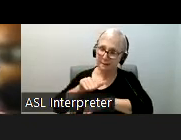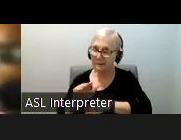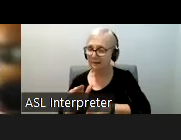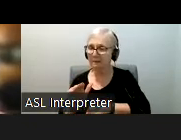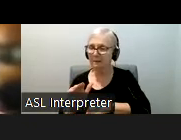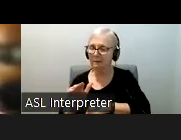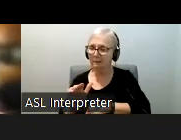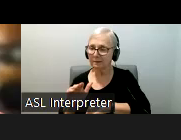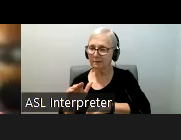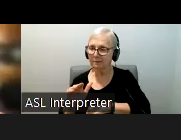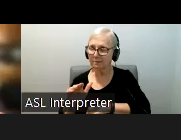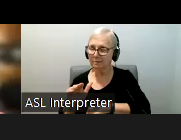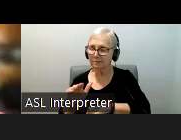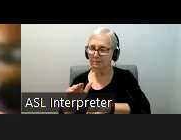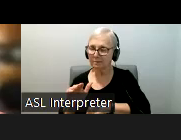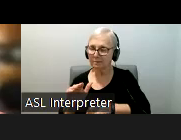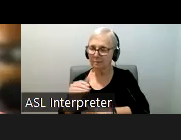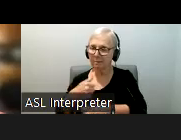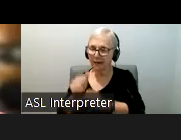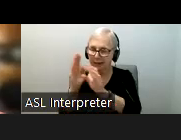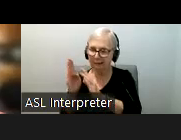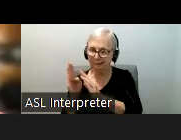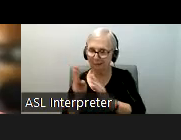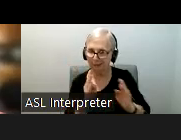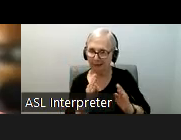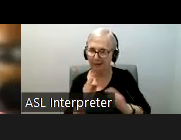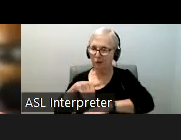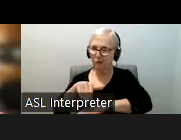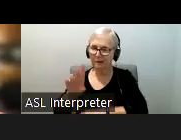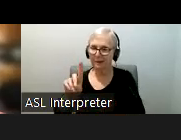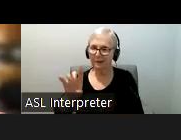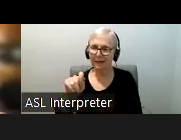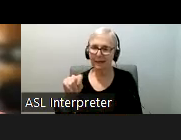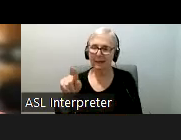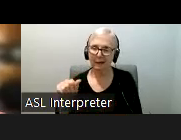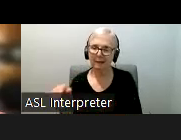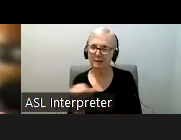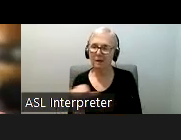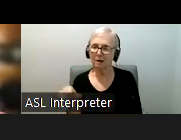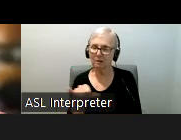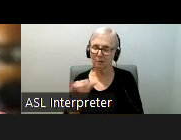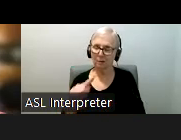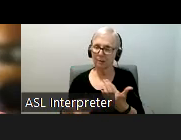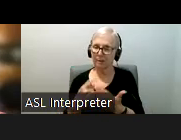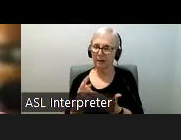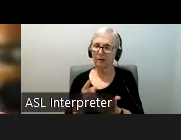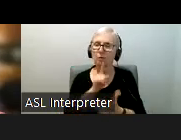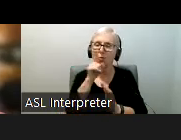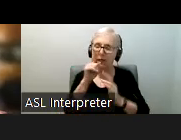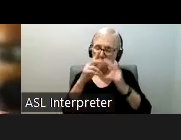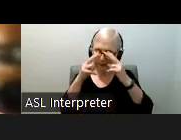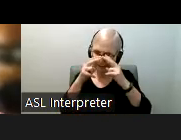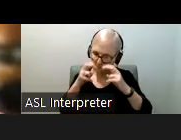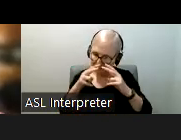like making the arrangements for data to be sent over. It's really also about really digging in